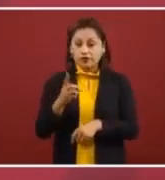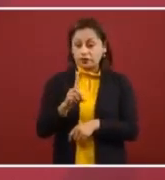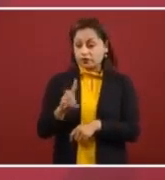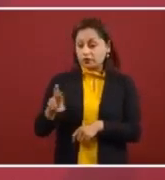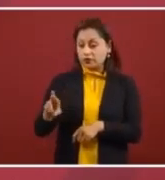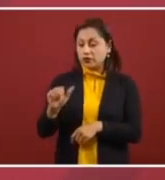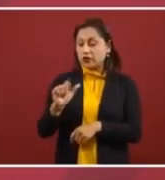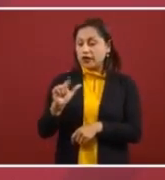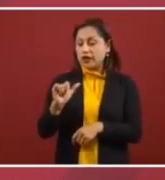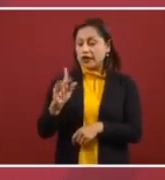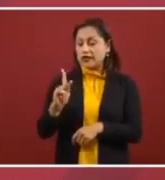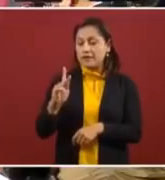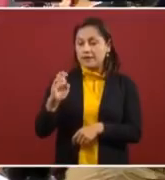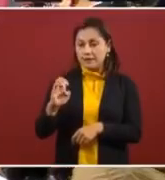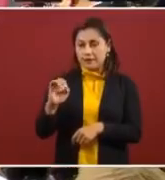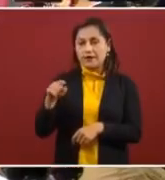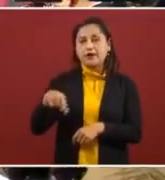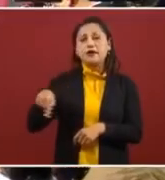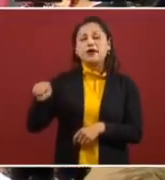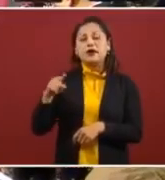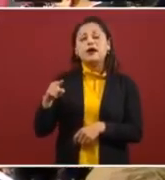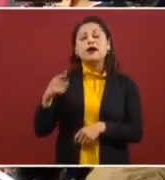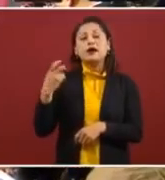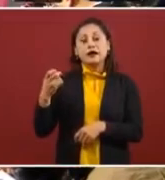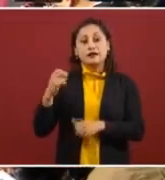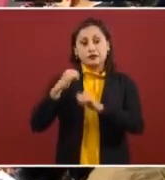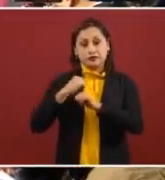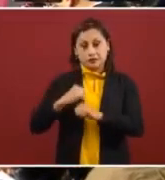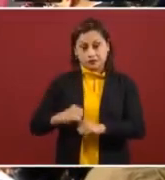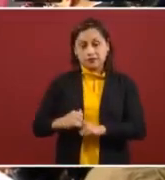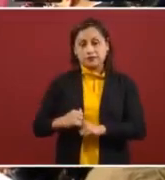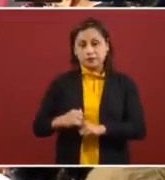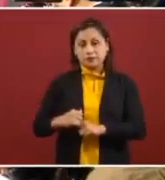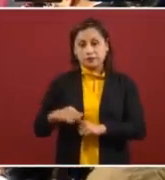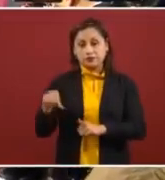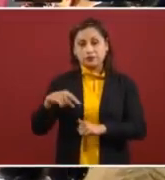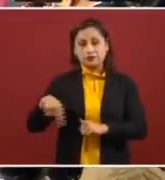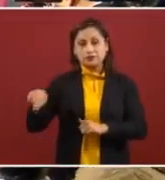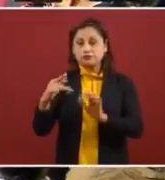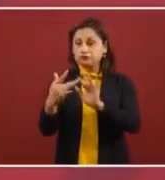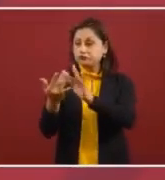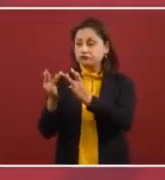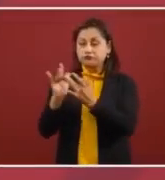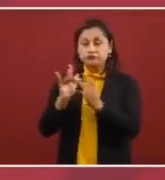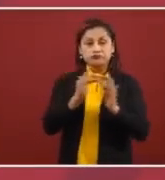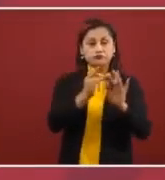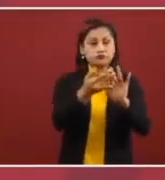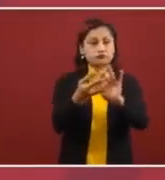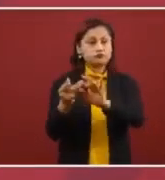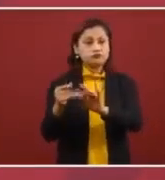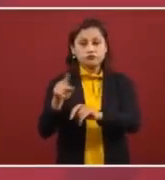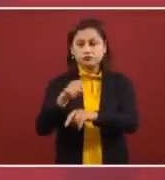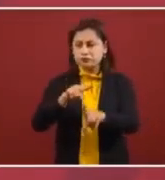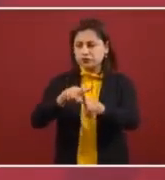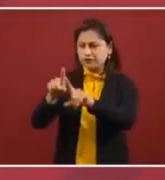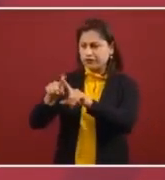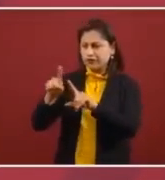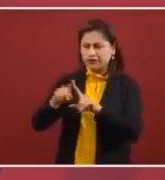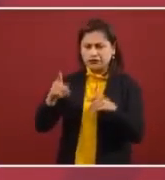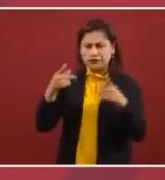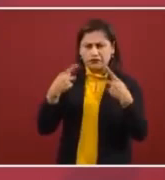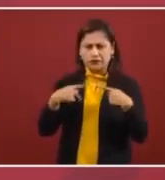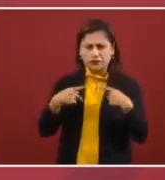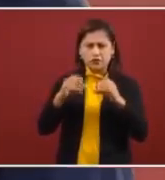Dr. Alipi, which is the responsible for this action, will be in communication with all the distributors